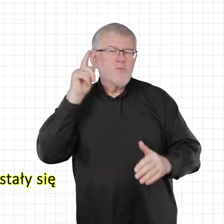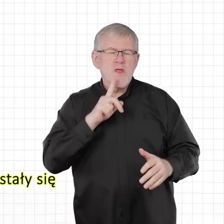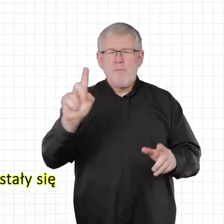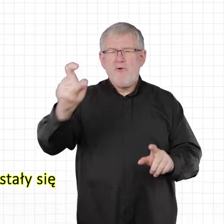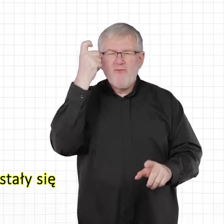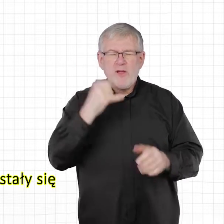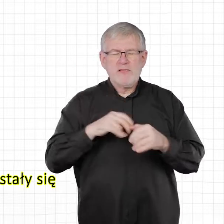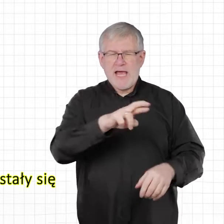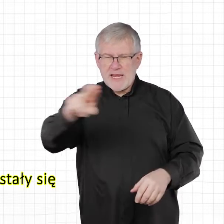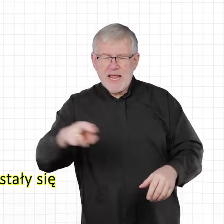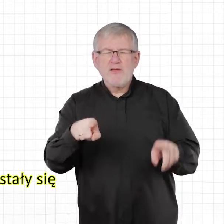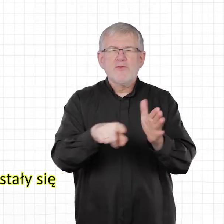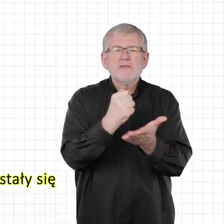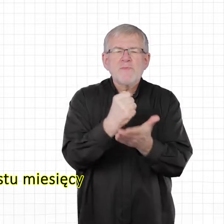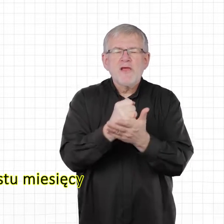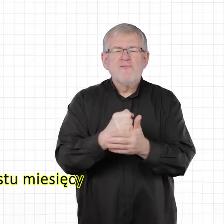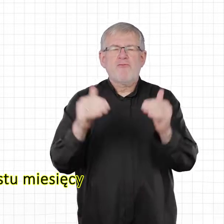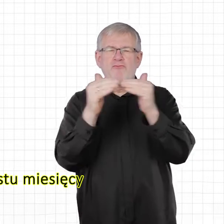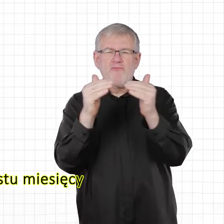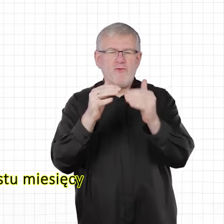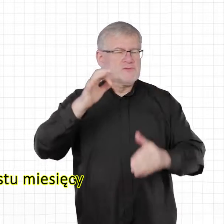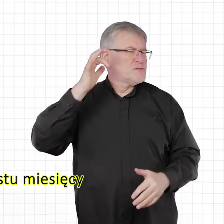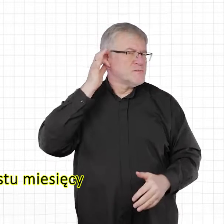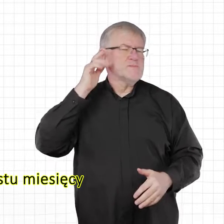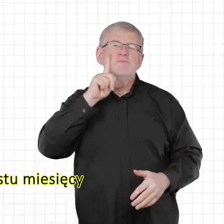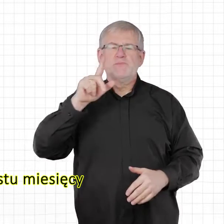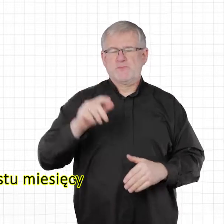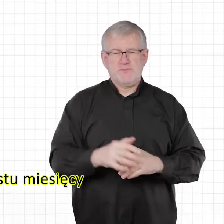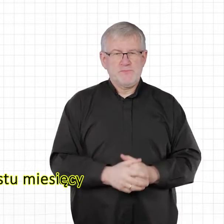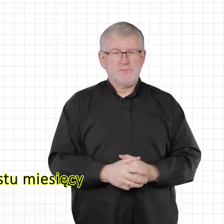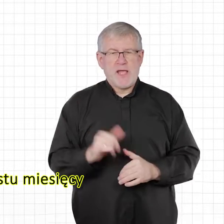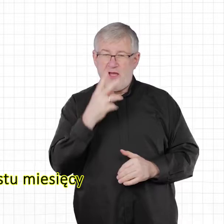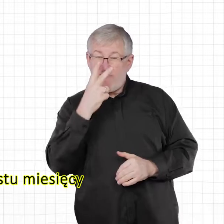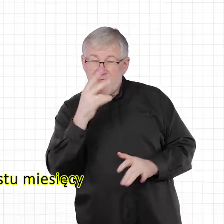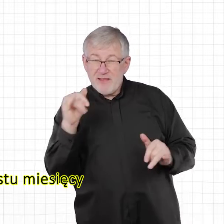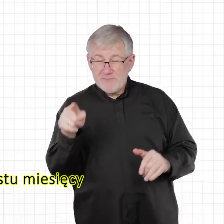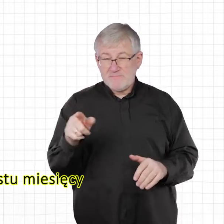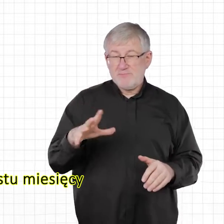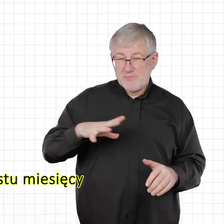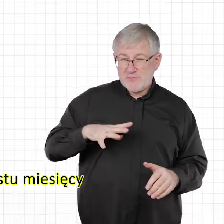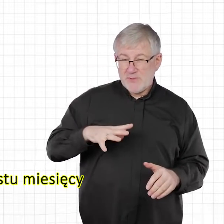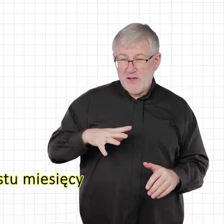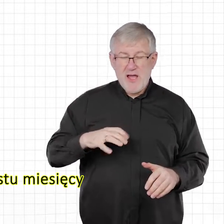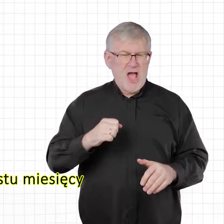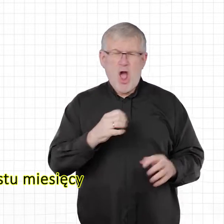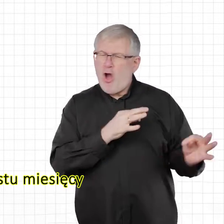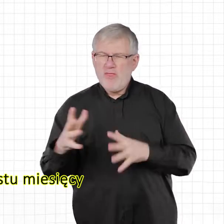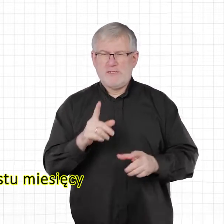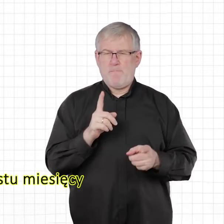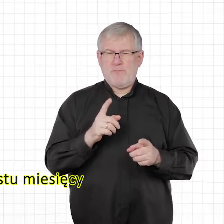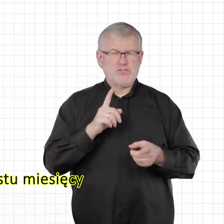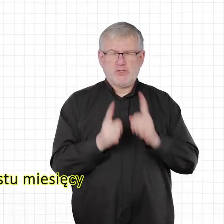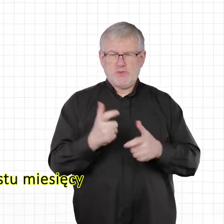equality. In 2021, parental leave was increased to 12 months, and both parents are warranted